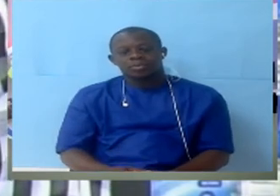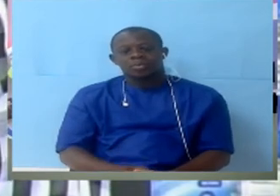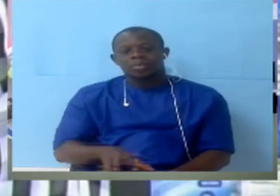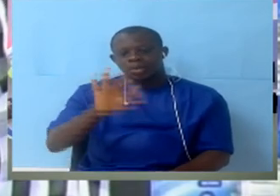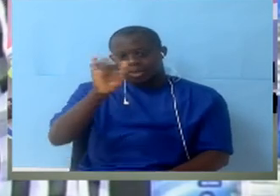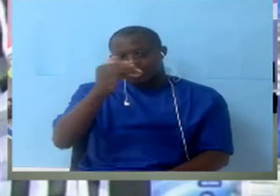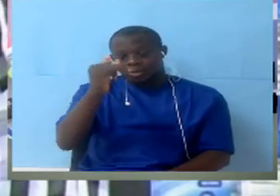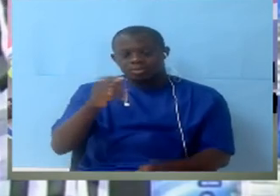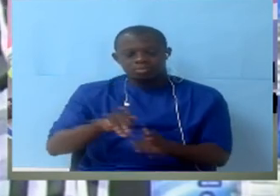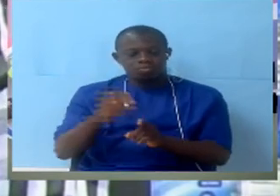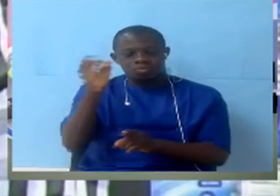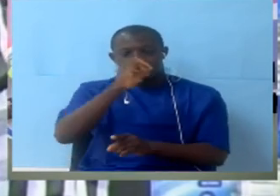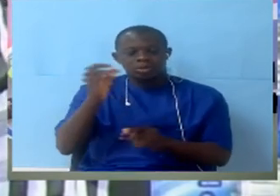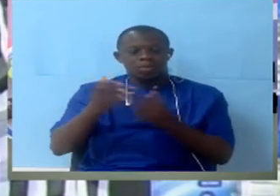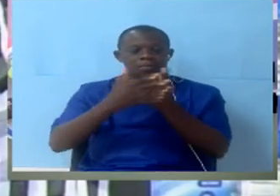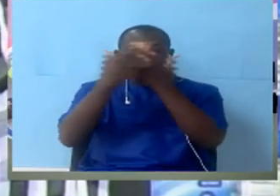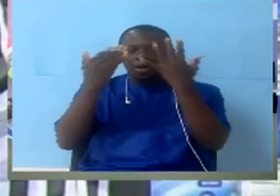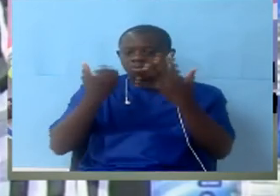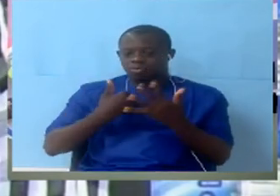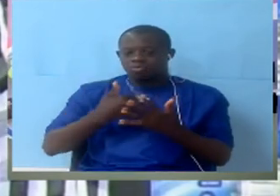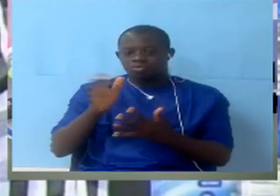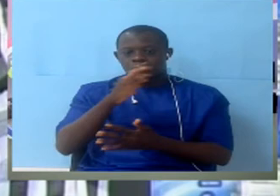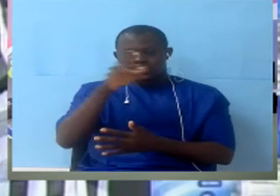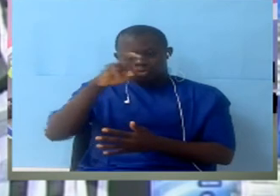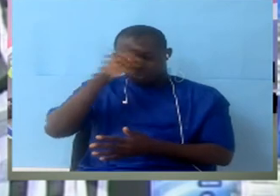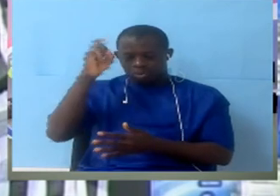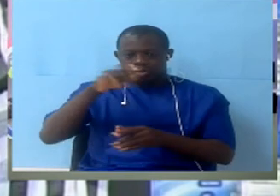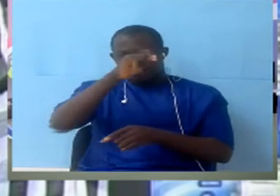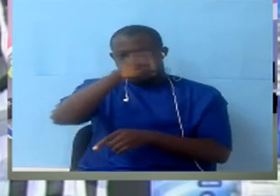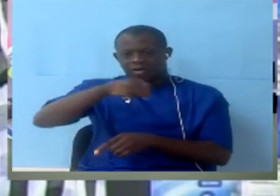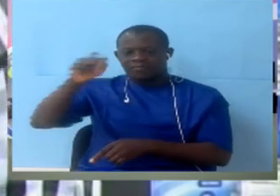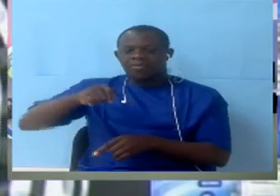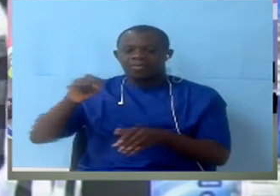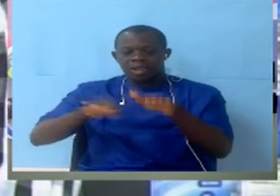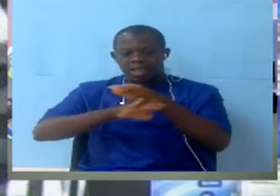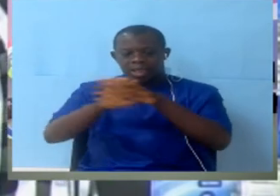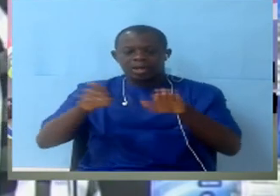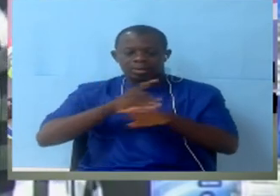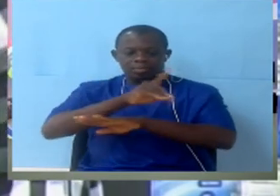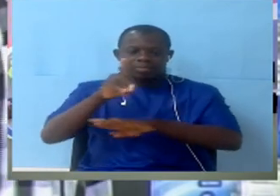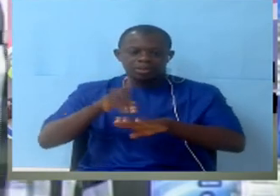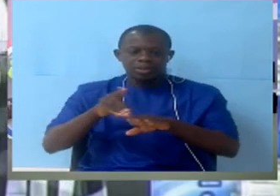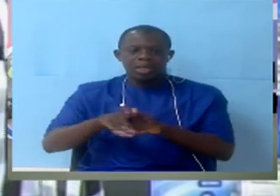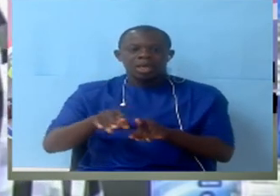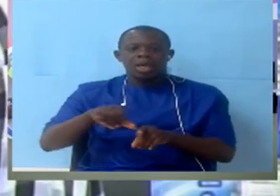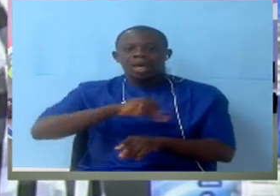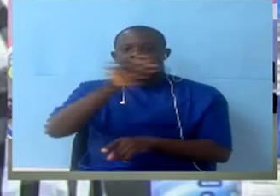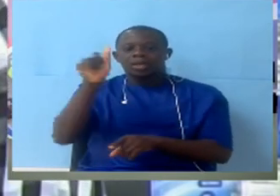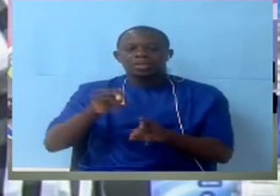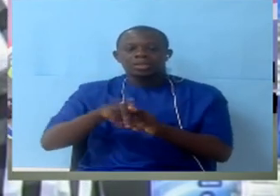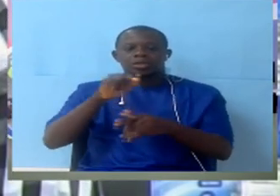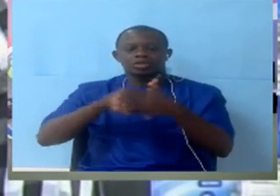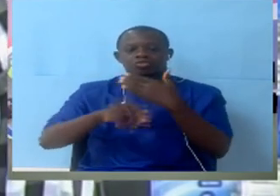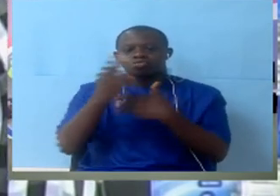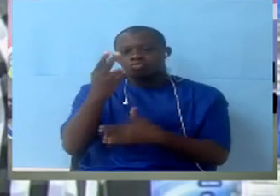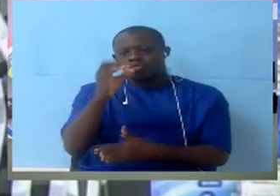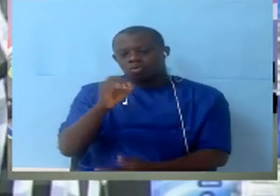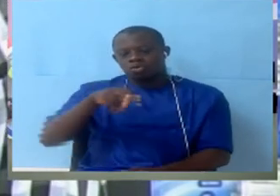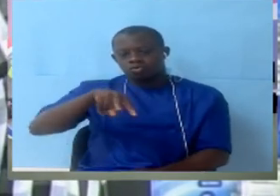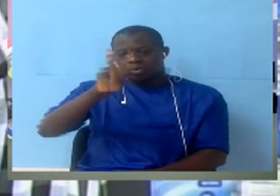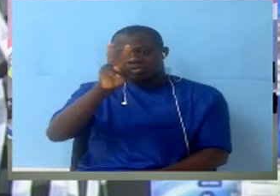Because a lot of people go there to work on the farm. And then so in 2012, August, what happened? So